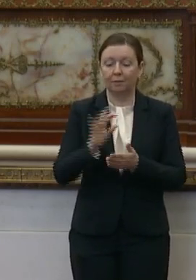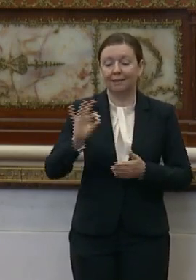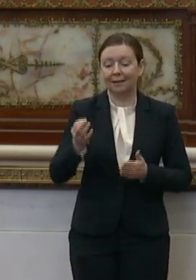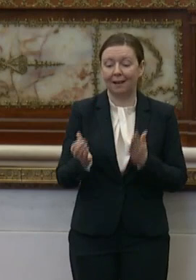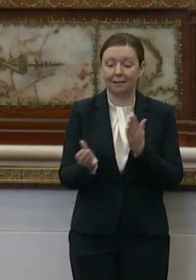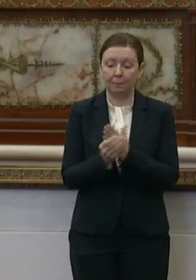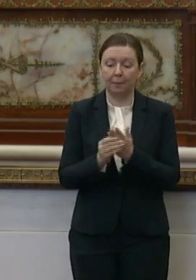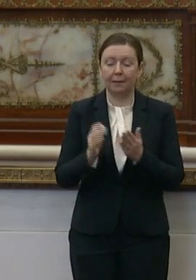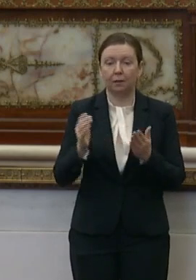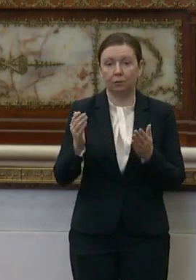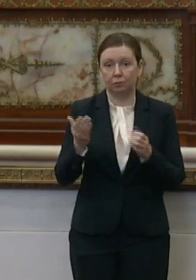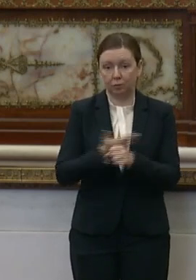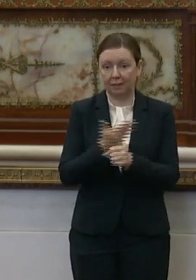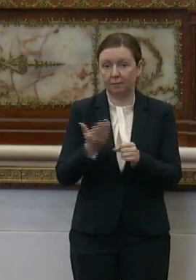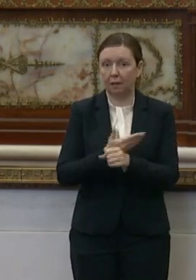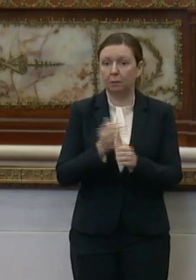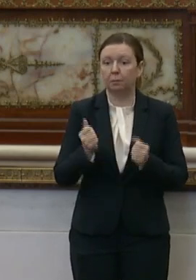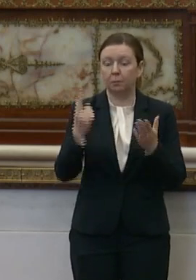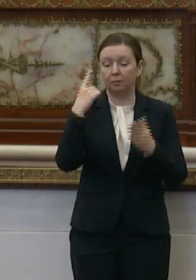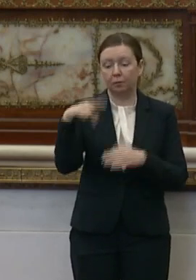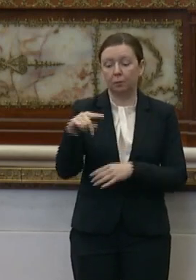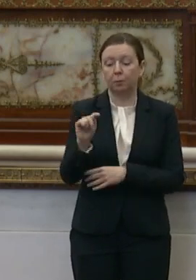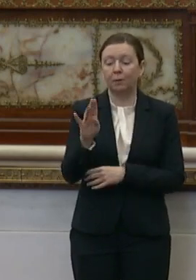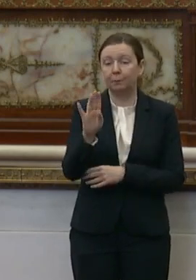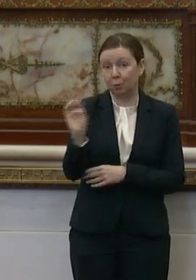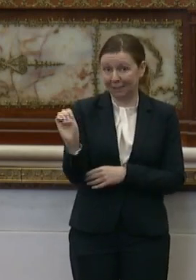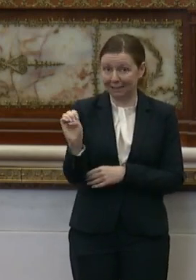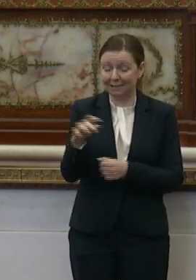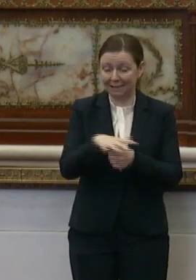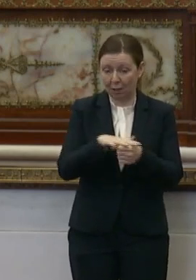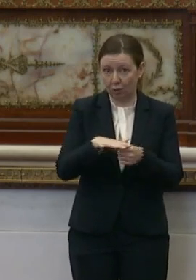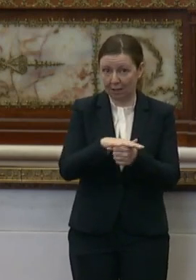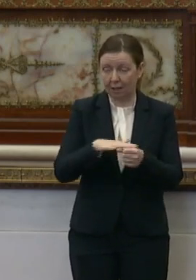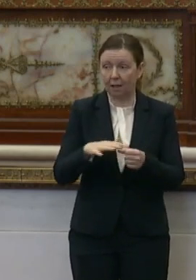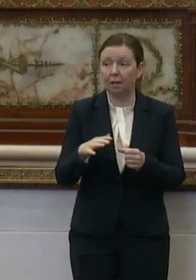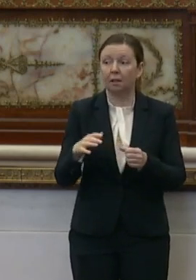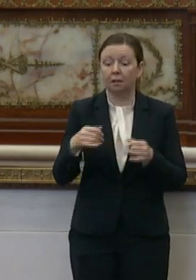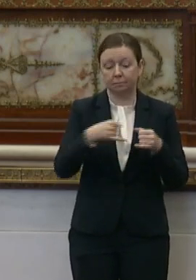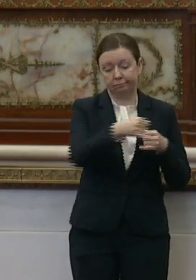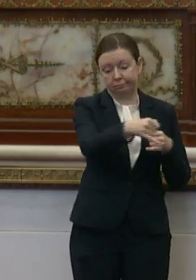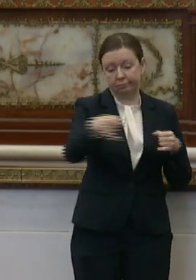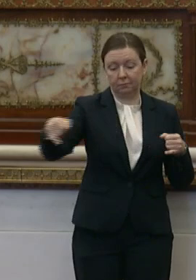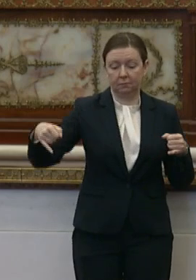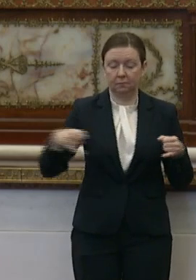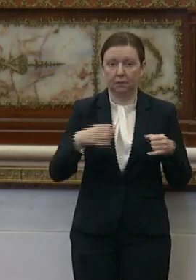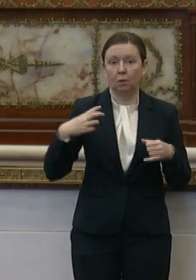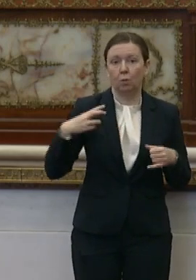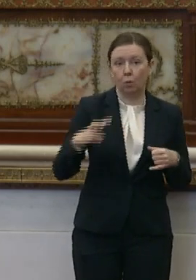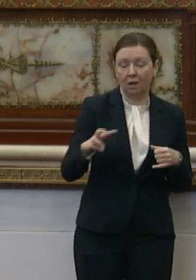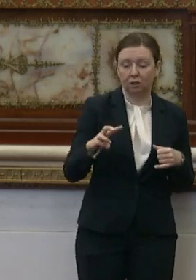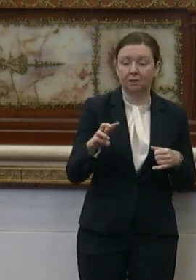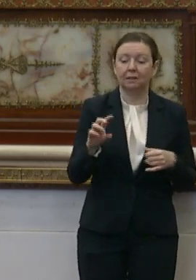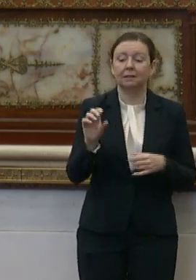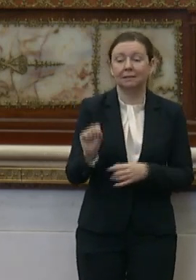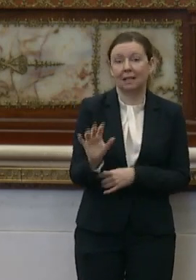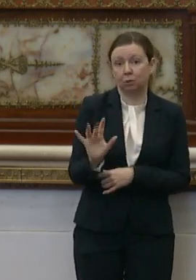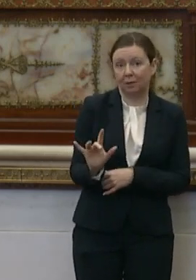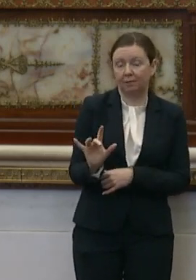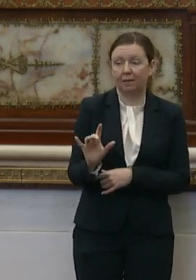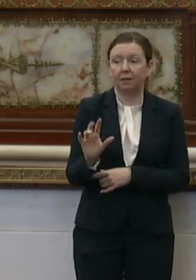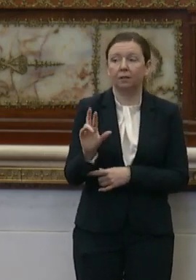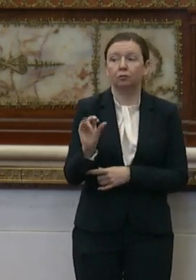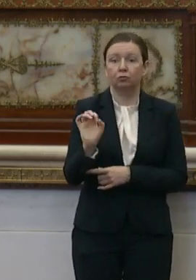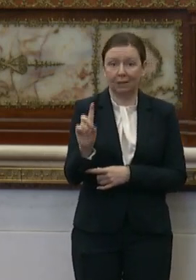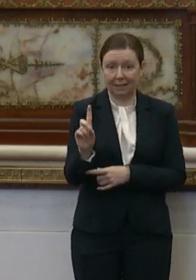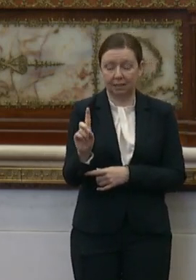of the Redevelopment Proposal for the Point Breeze Urban Renewal Area, being the area generally bounded by Washington Avenue, South 25th Street, Reed Street, the